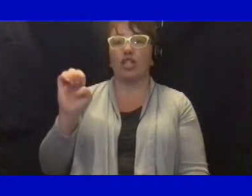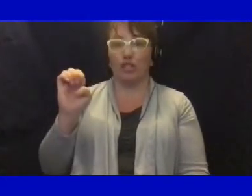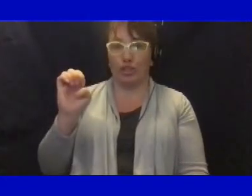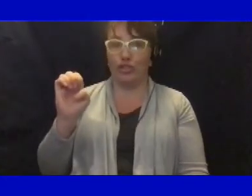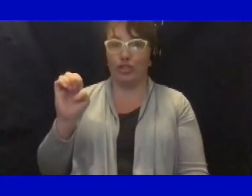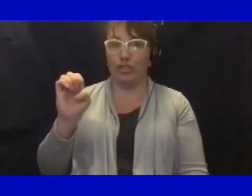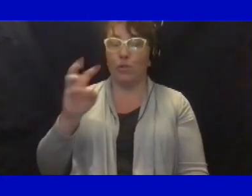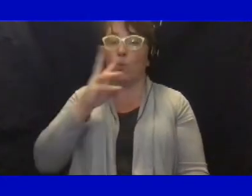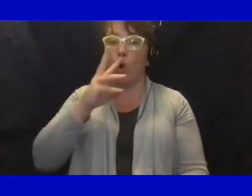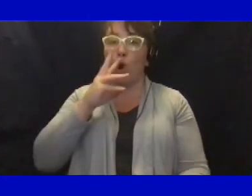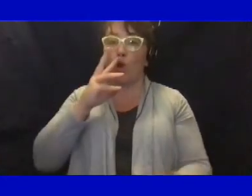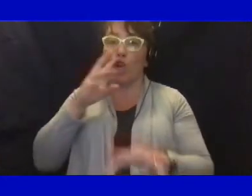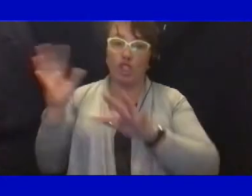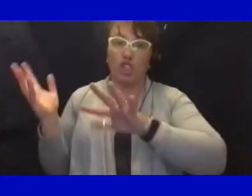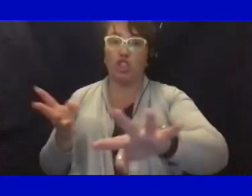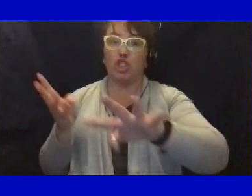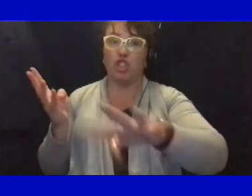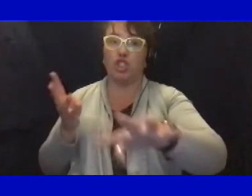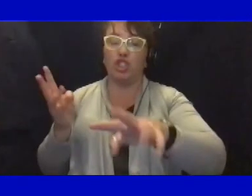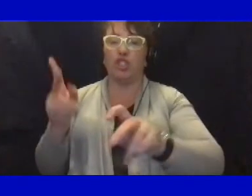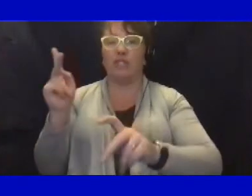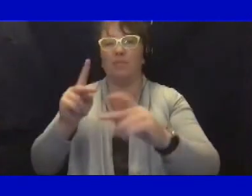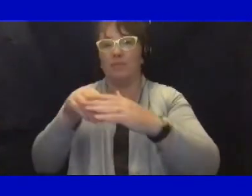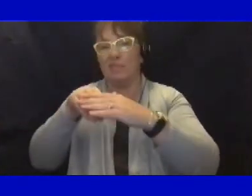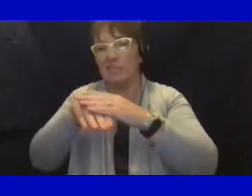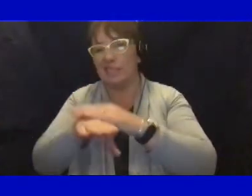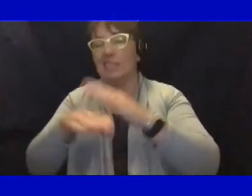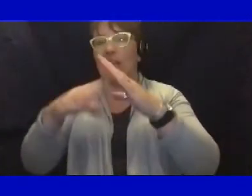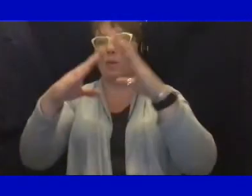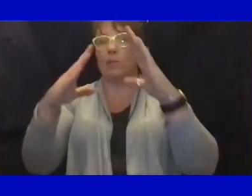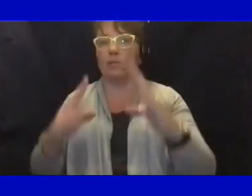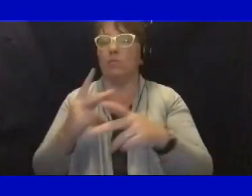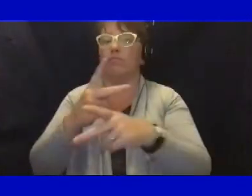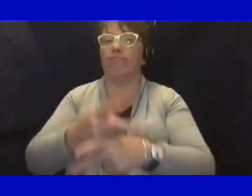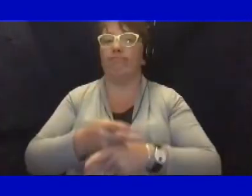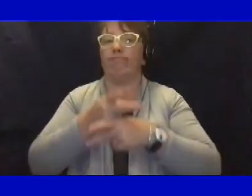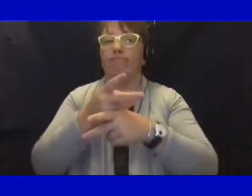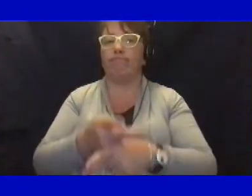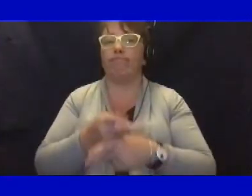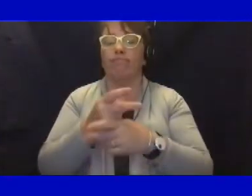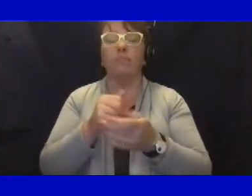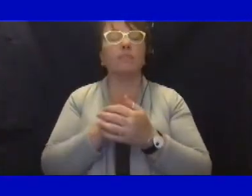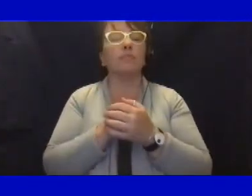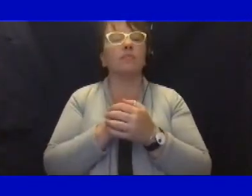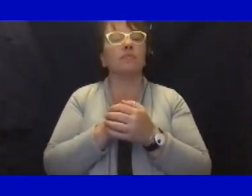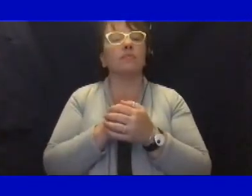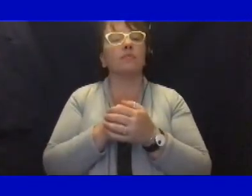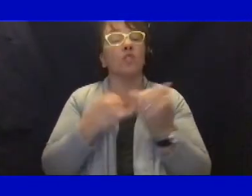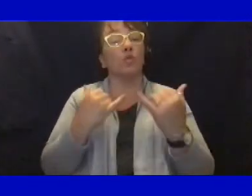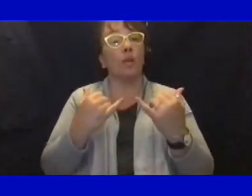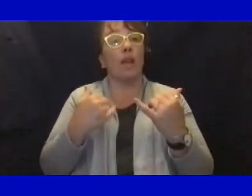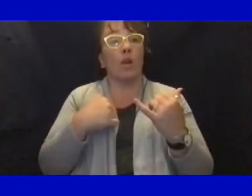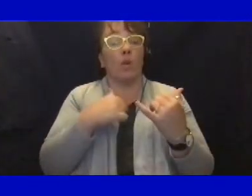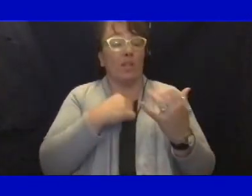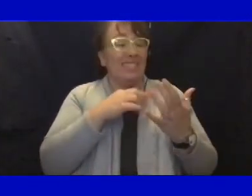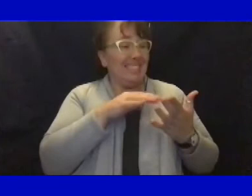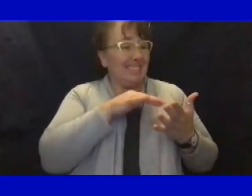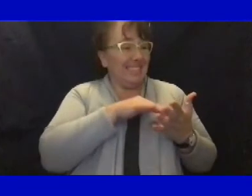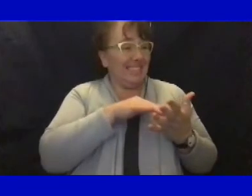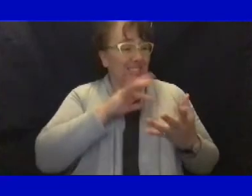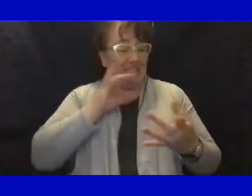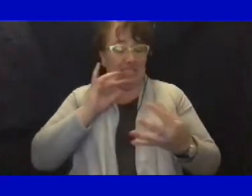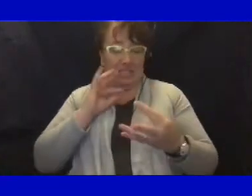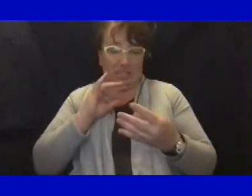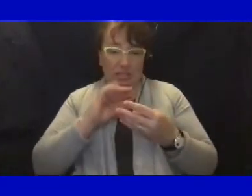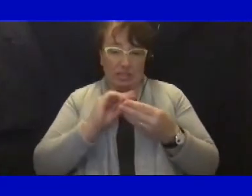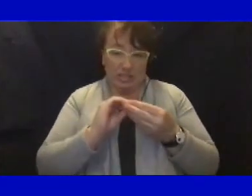all. And so now what I want to do is talk a little bit about the studies that have been done to date. We have worked very hard to get the